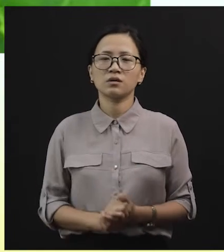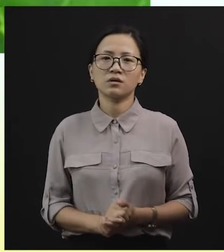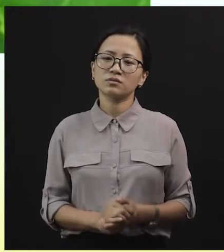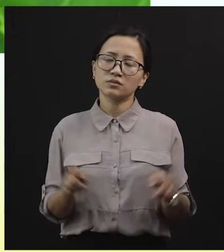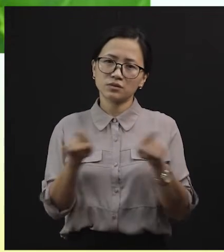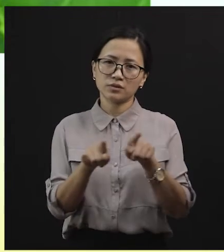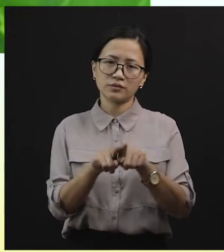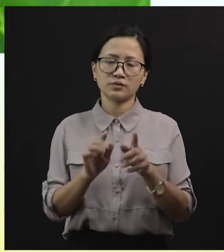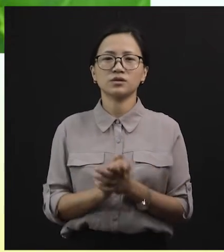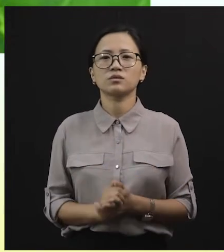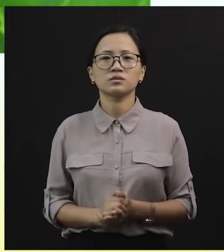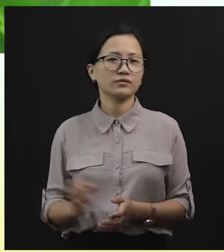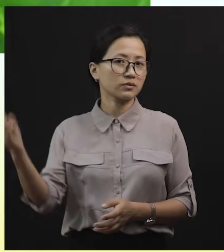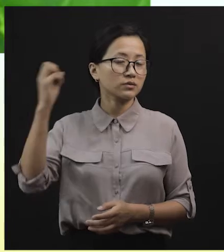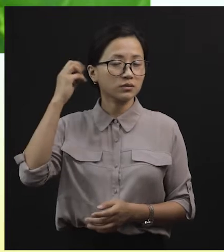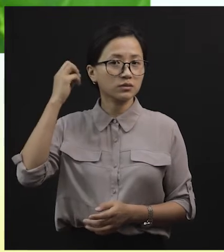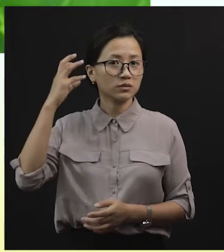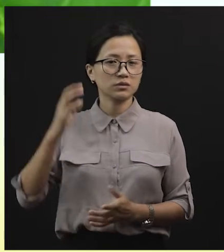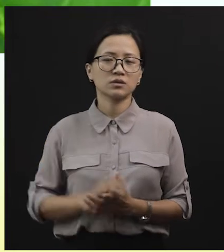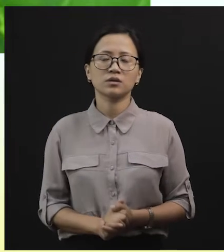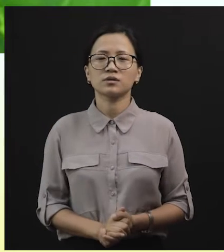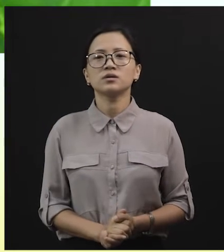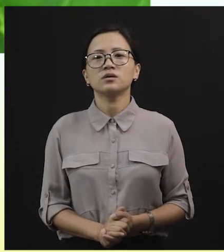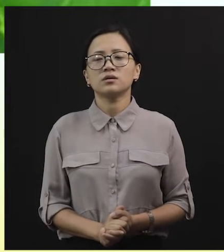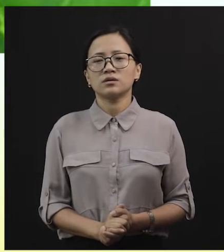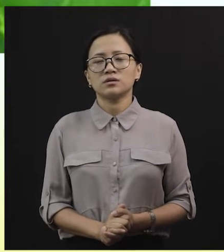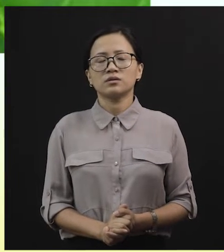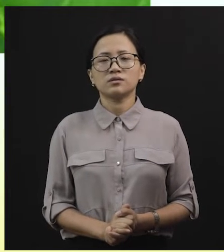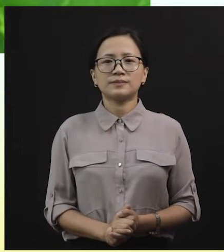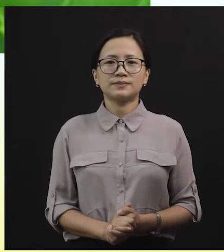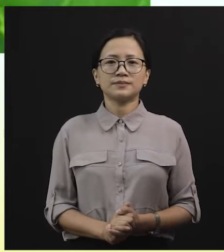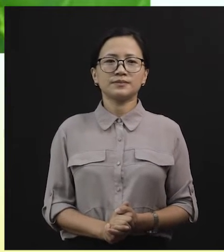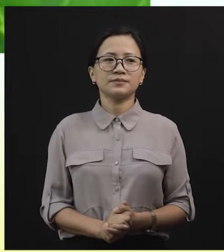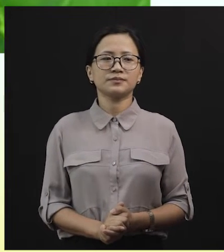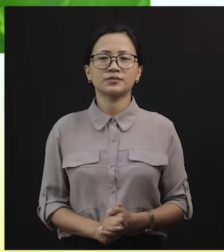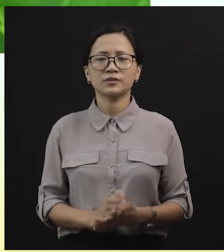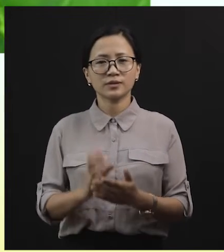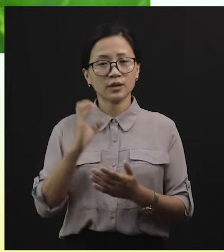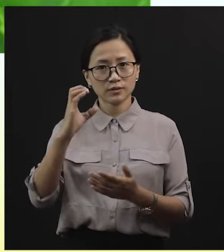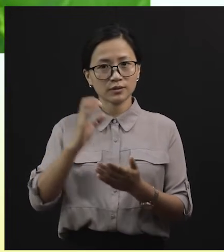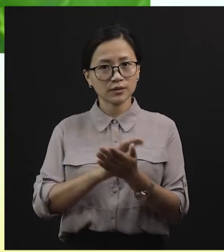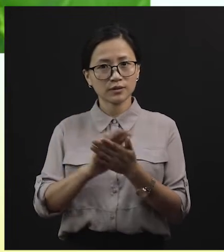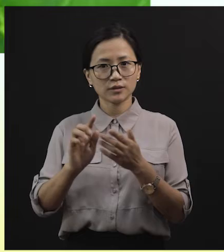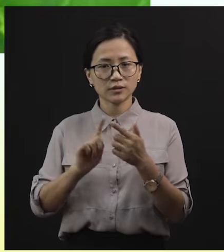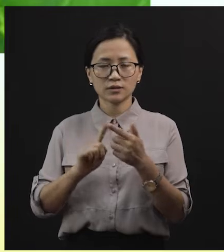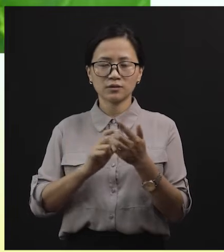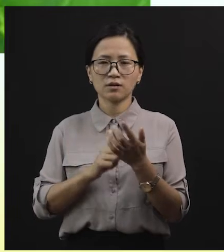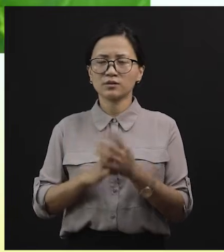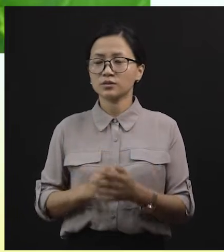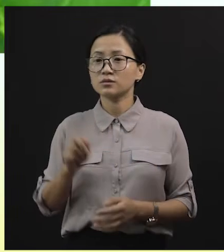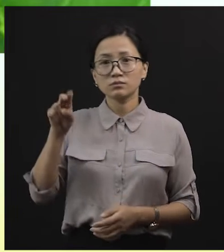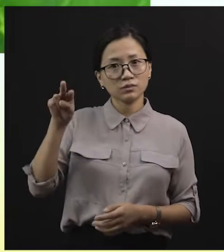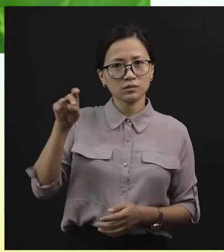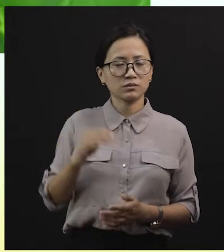the cricket, they also have a sound, and their sound is known as chirping, okay? And cheerily means happily.